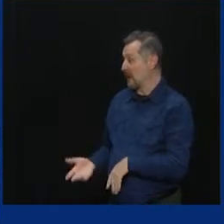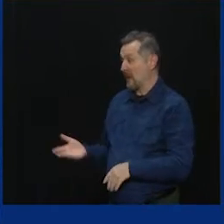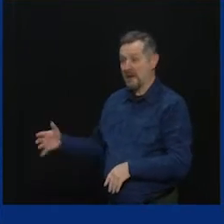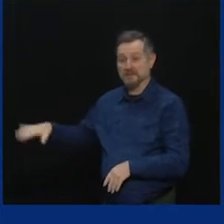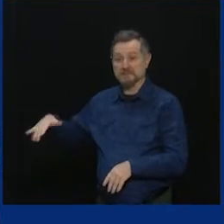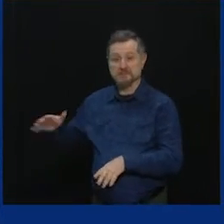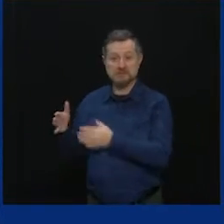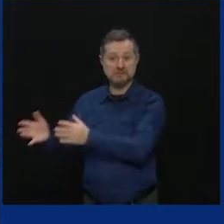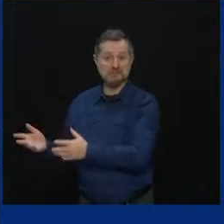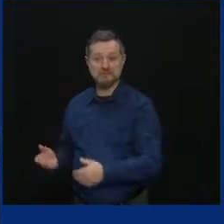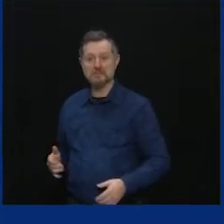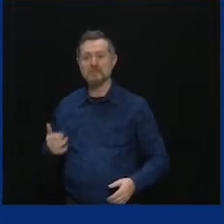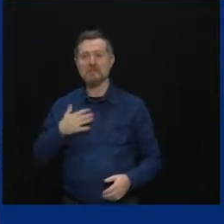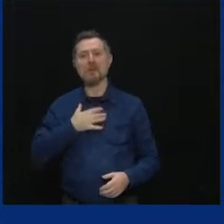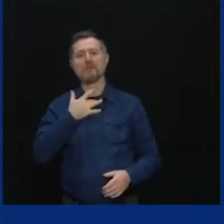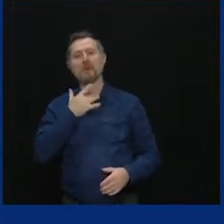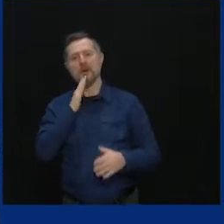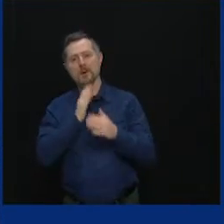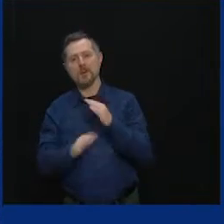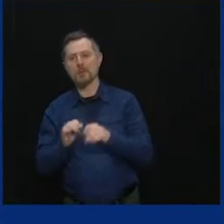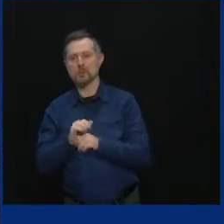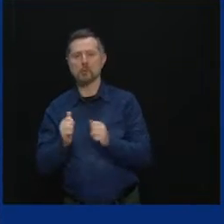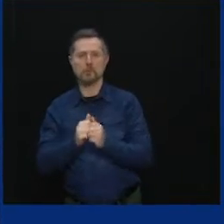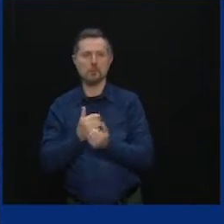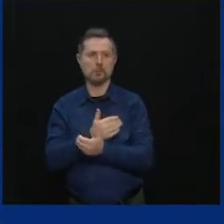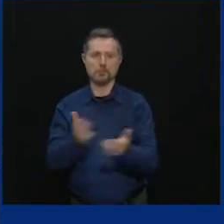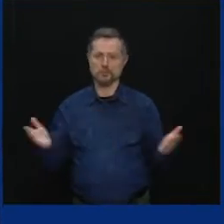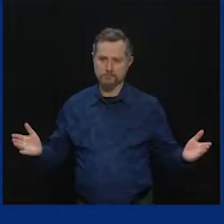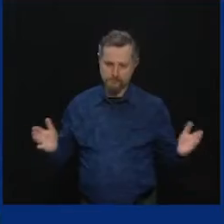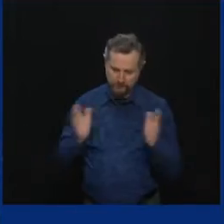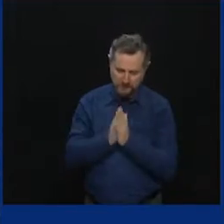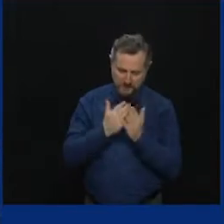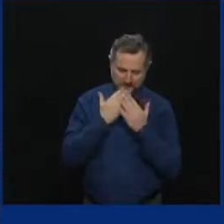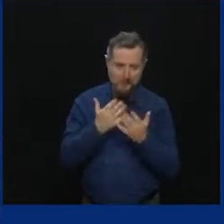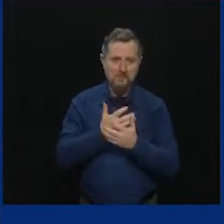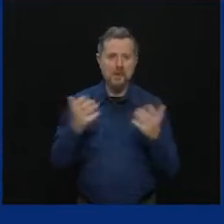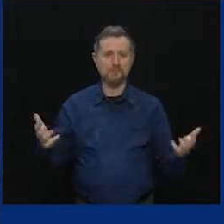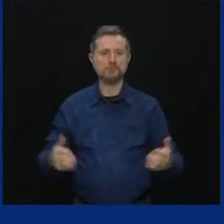humbled to work in collaboration with you to do this work. Thank you all so much.